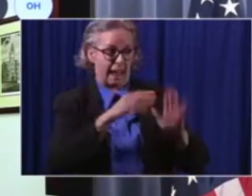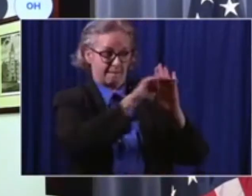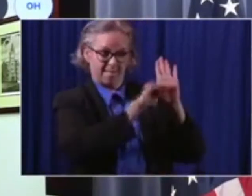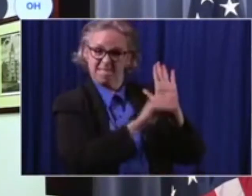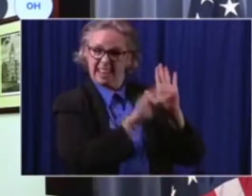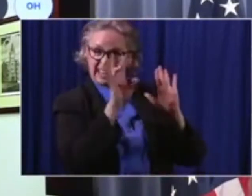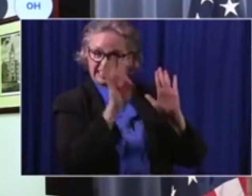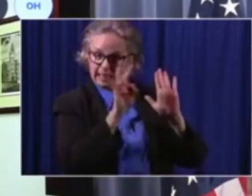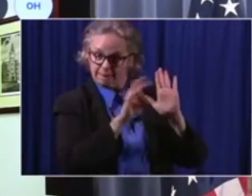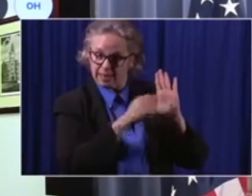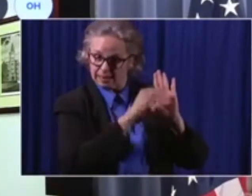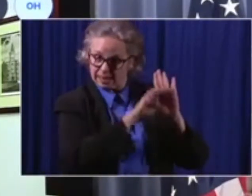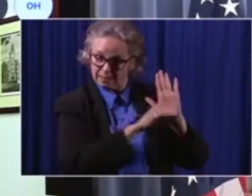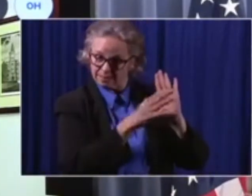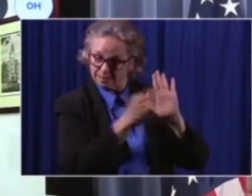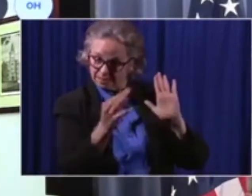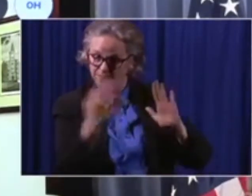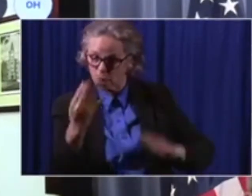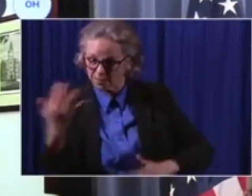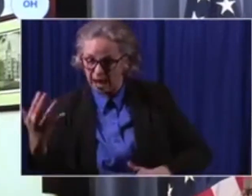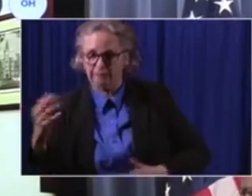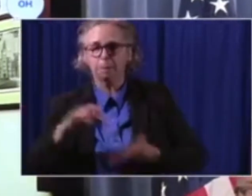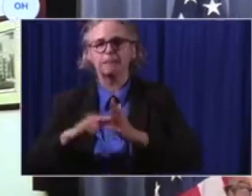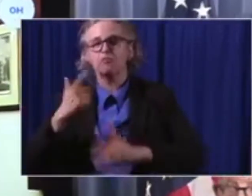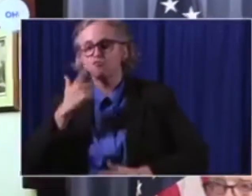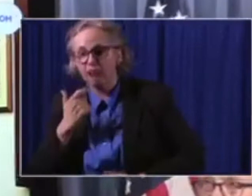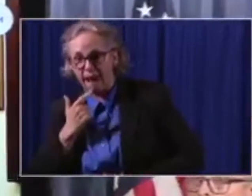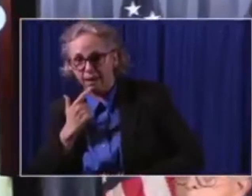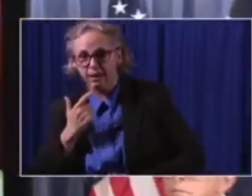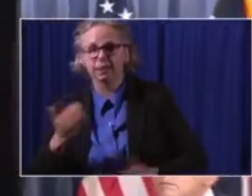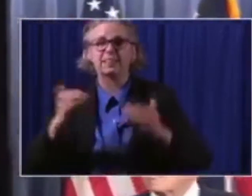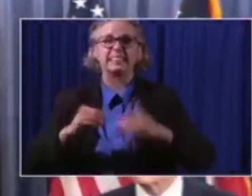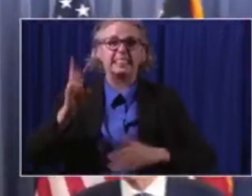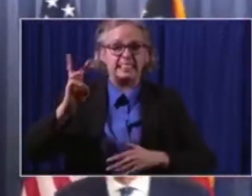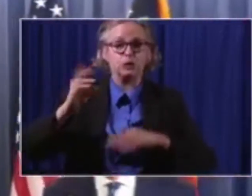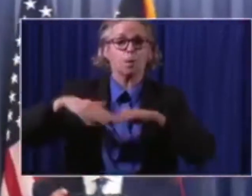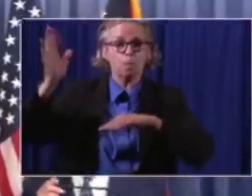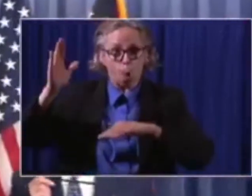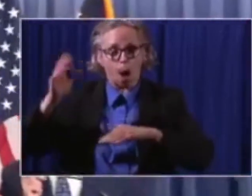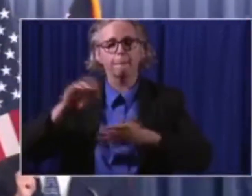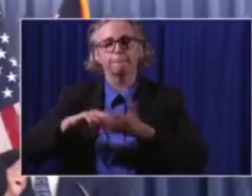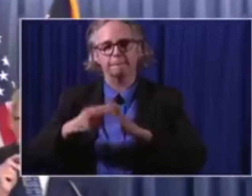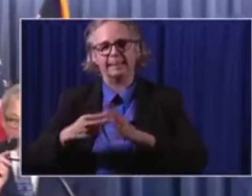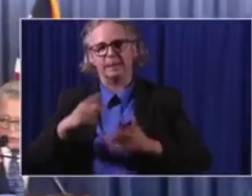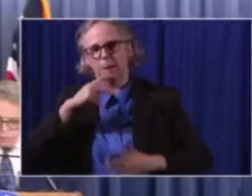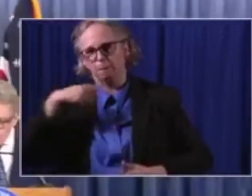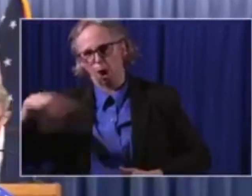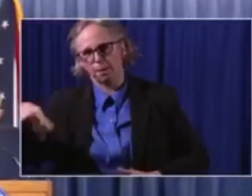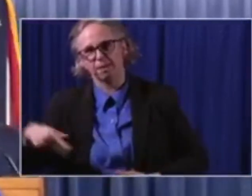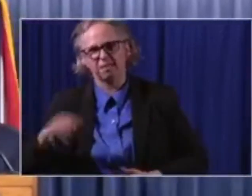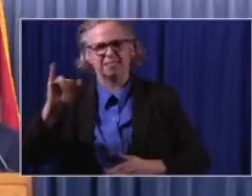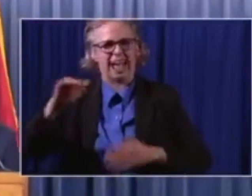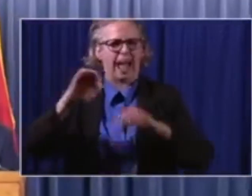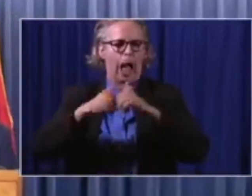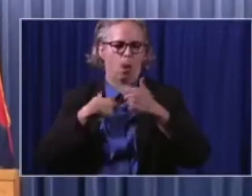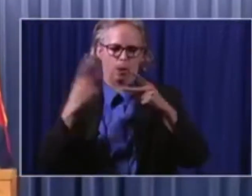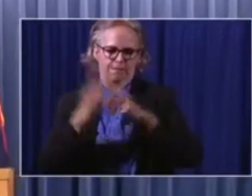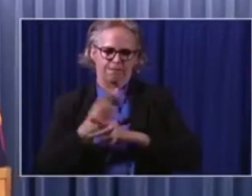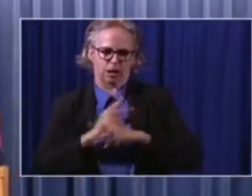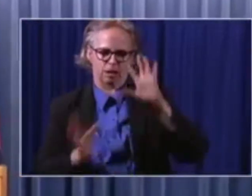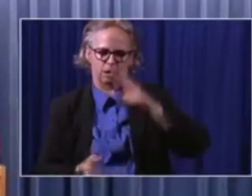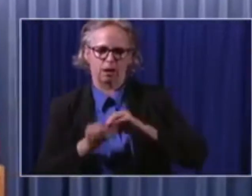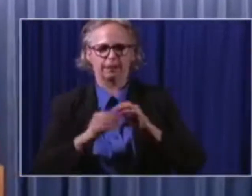Governor, I think if you have any questions, I'd be happy to go through them, but that's my basic summary of the system. Well, thank you very much. I think that's a